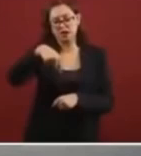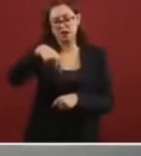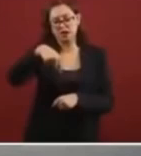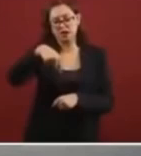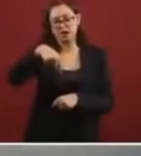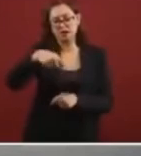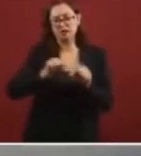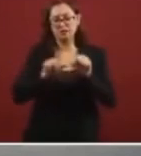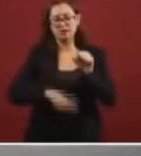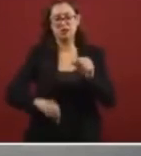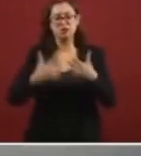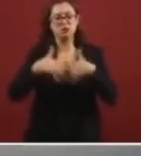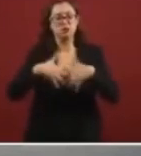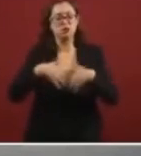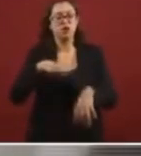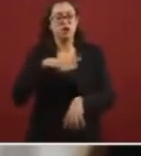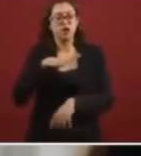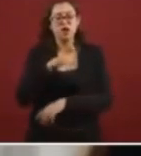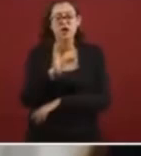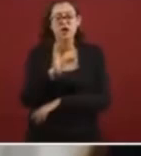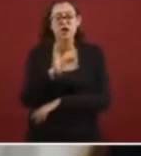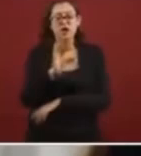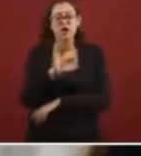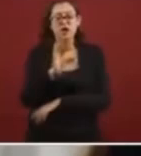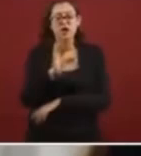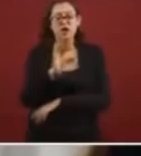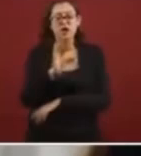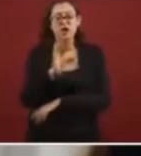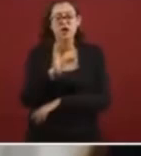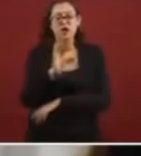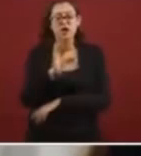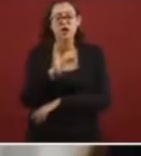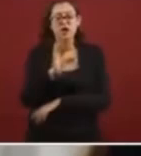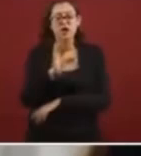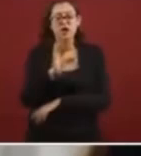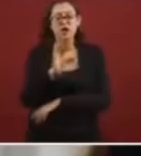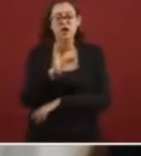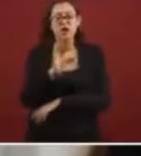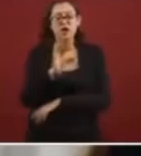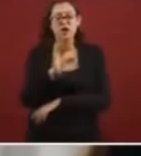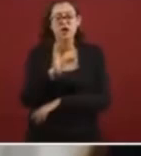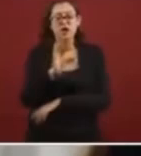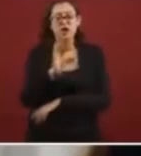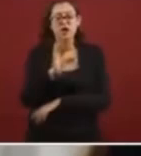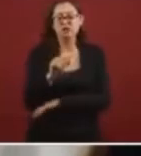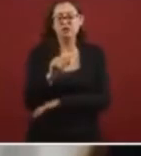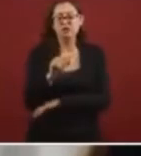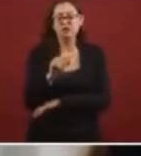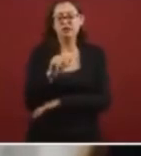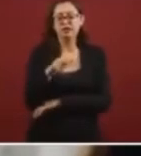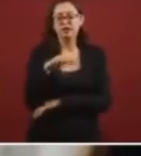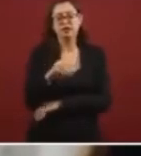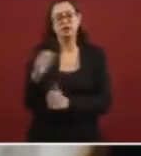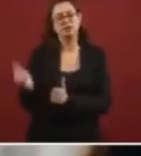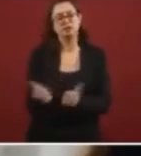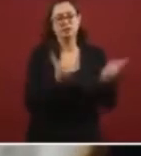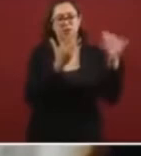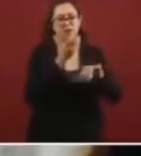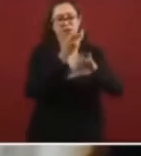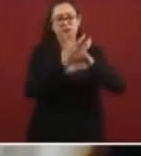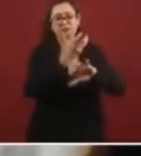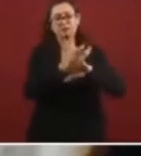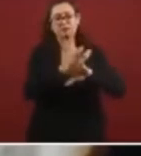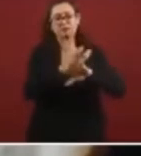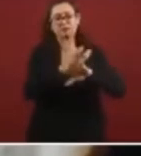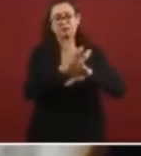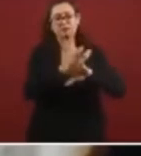your country. Y su tráfico de México a Estados Unidos. And the trafficking from Mexico to the U.S. Y después tengo una pregunta de